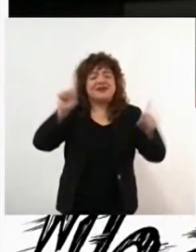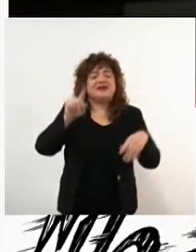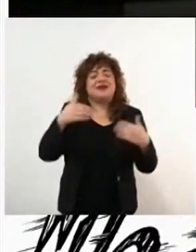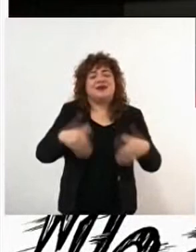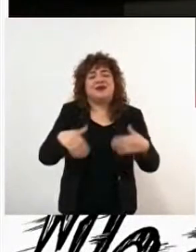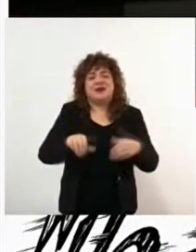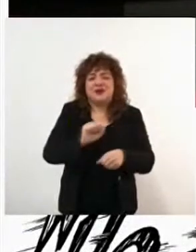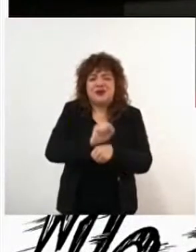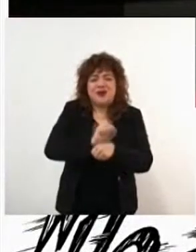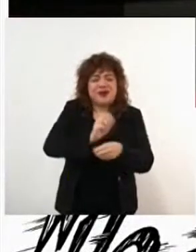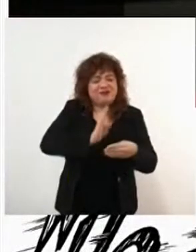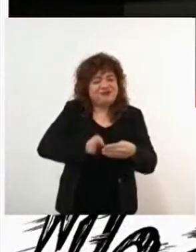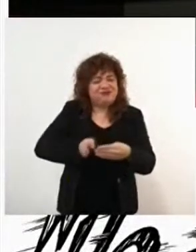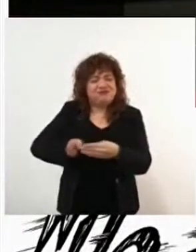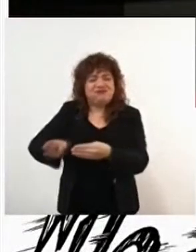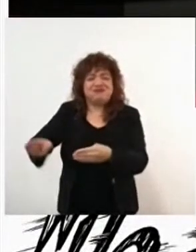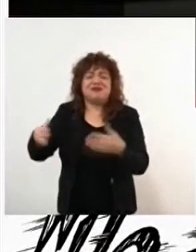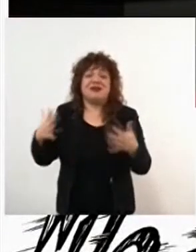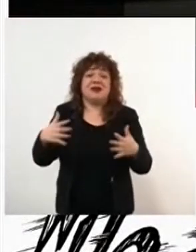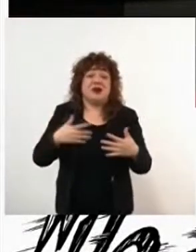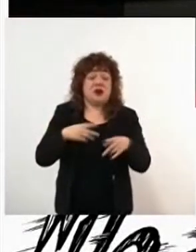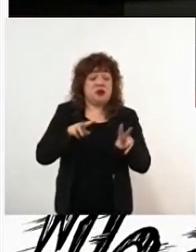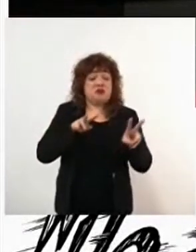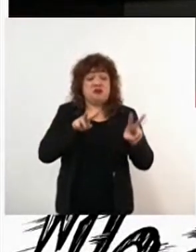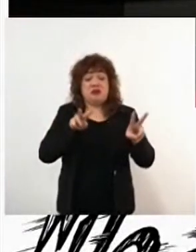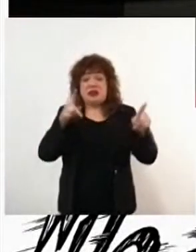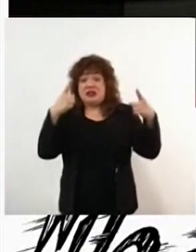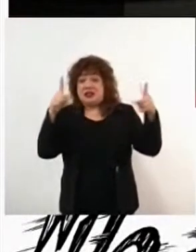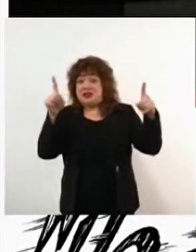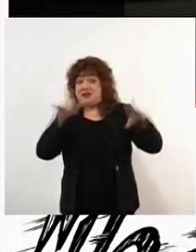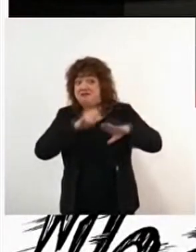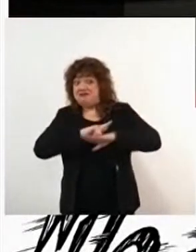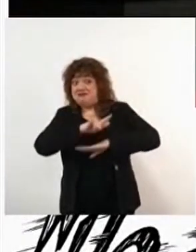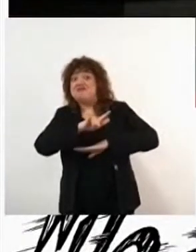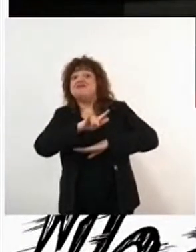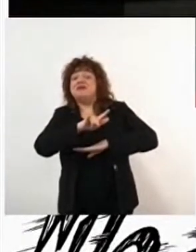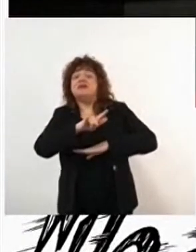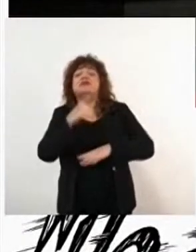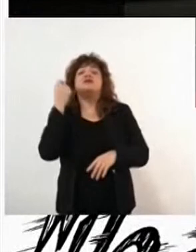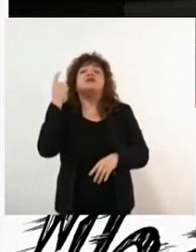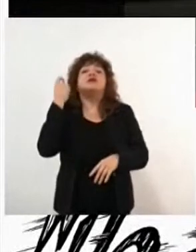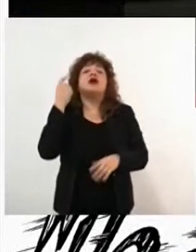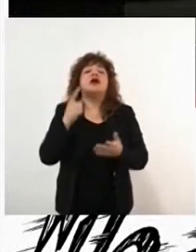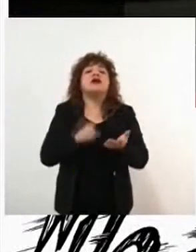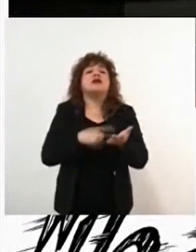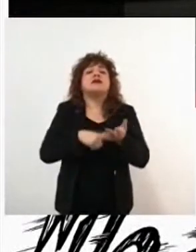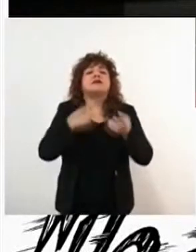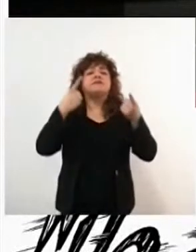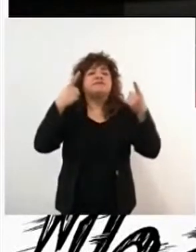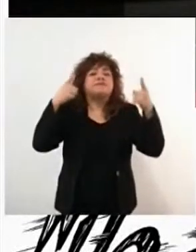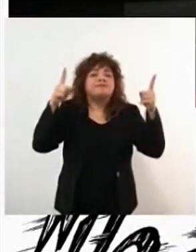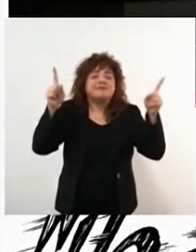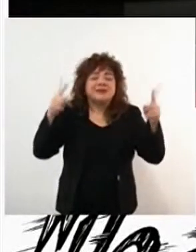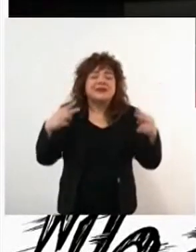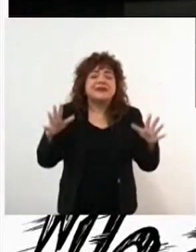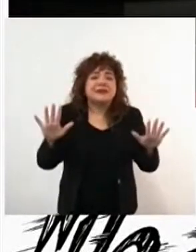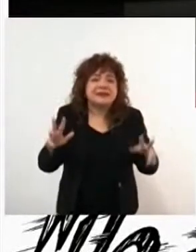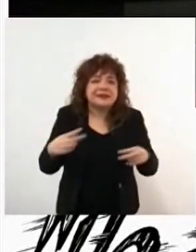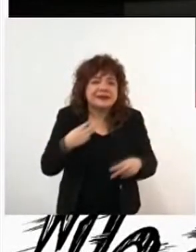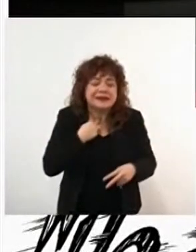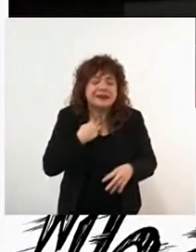Obviously, we hope for a successful flight. If it's not successful, we'll be, back putting up another rocket, I'm